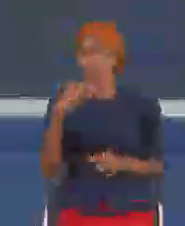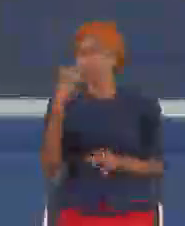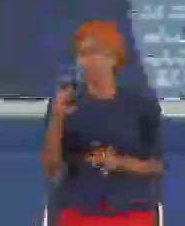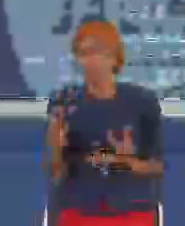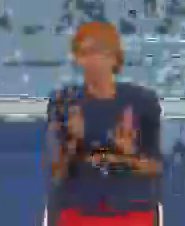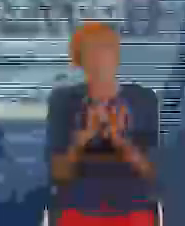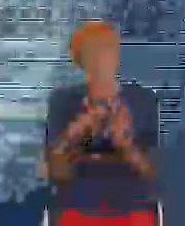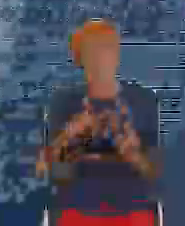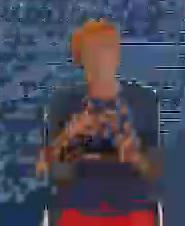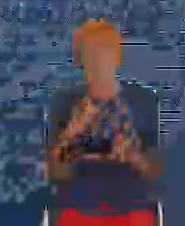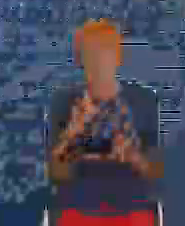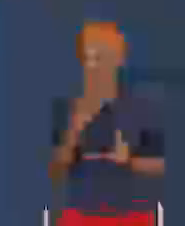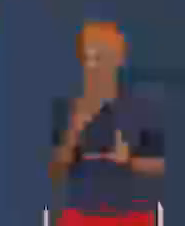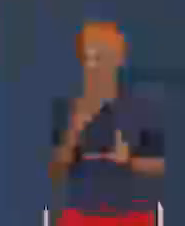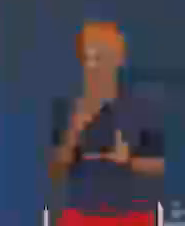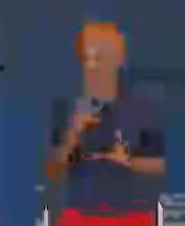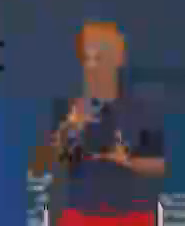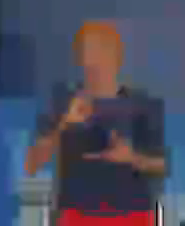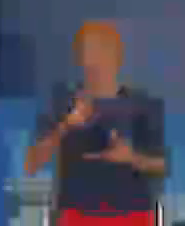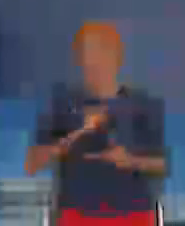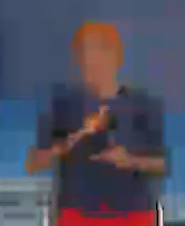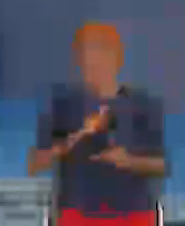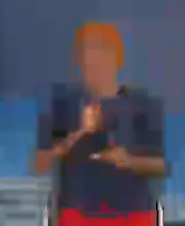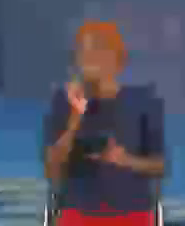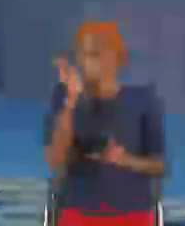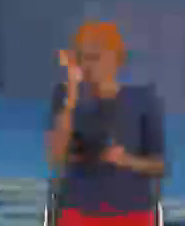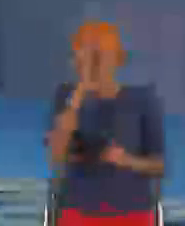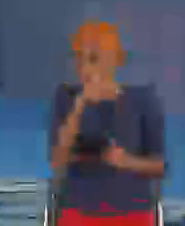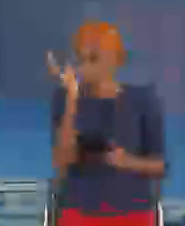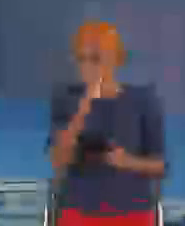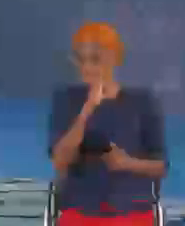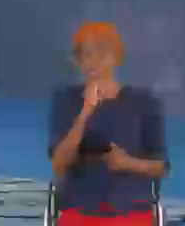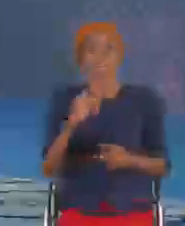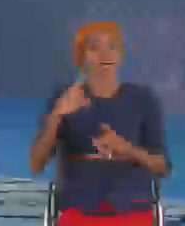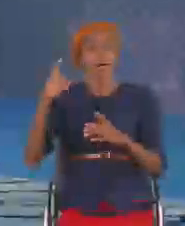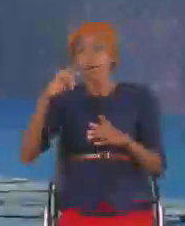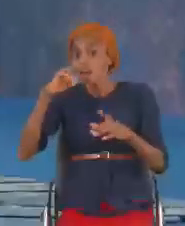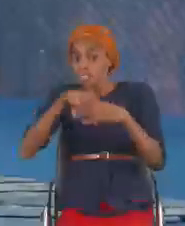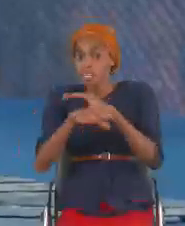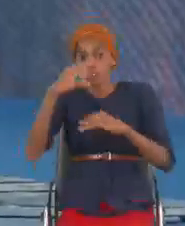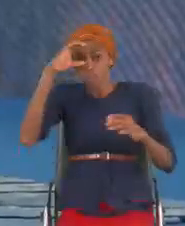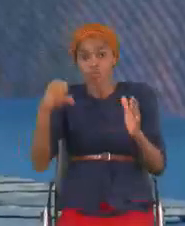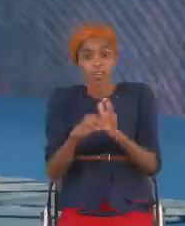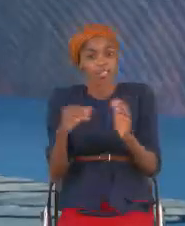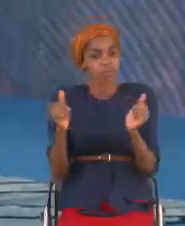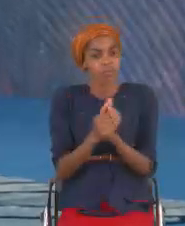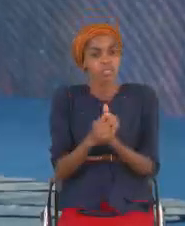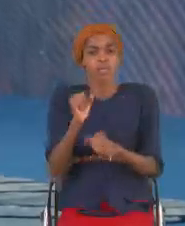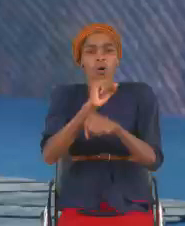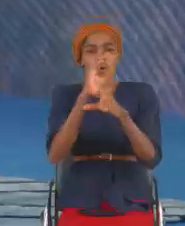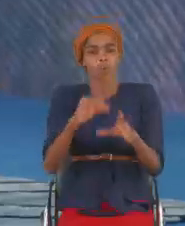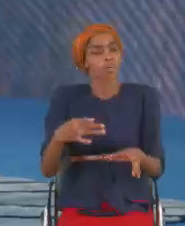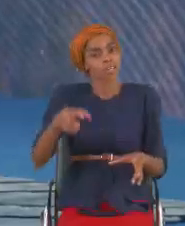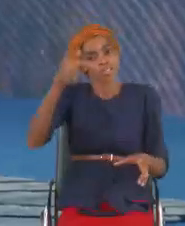my tongue, I ignorantly promised and covenanted with all those agents of